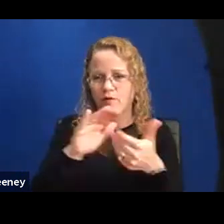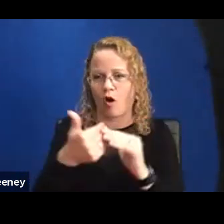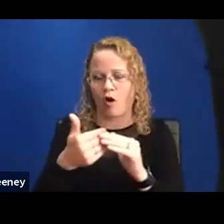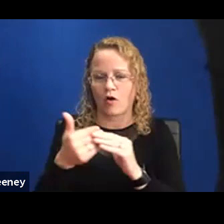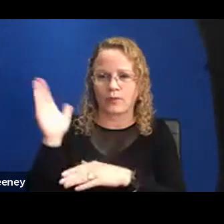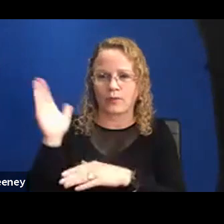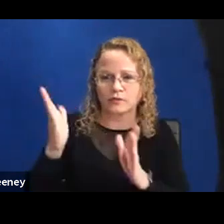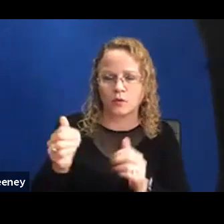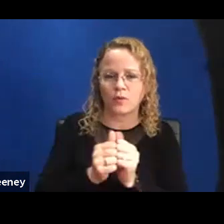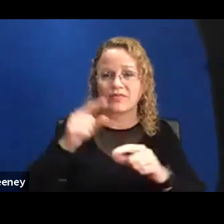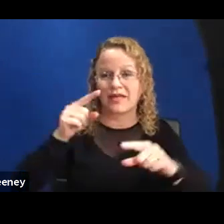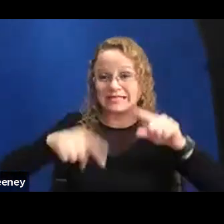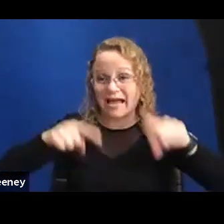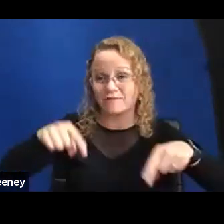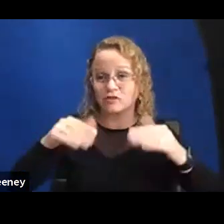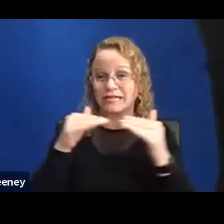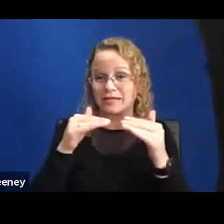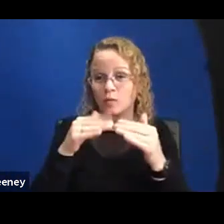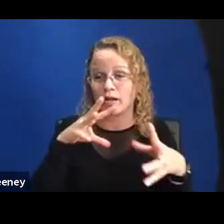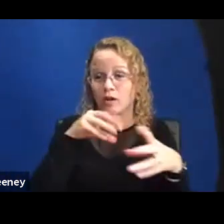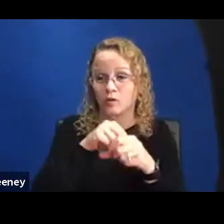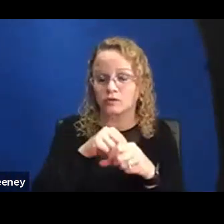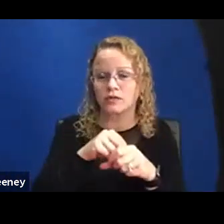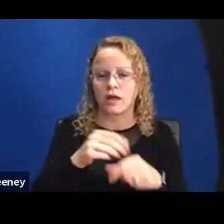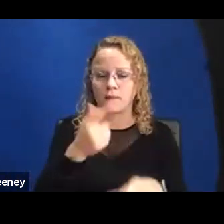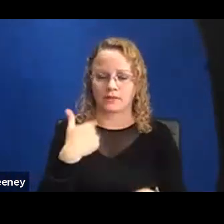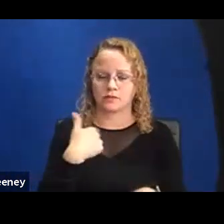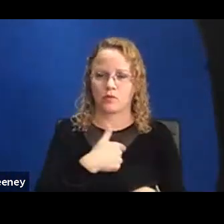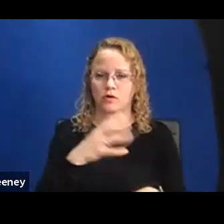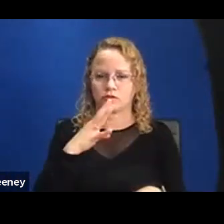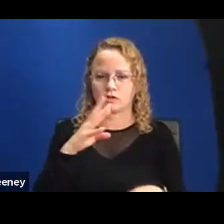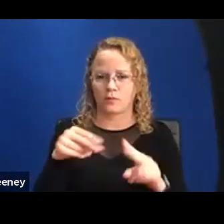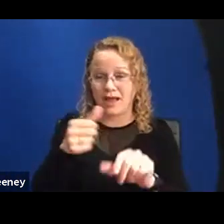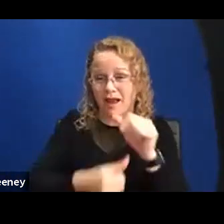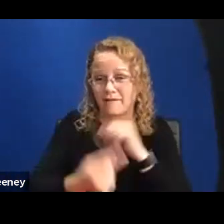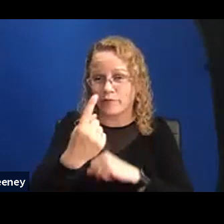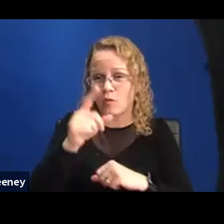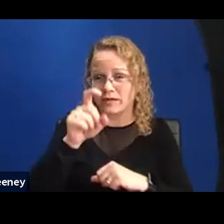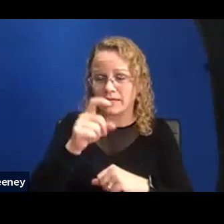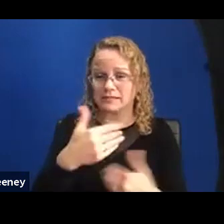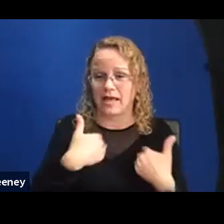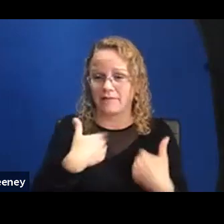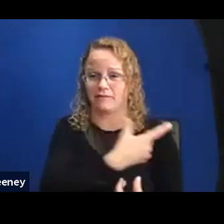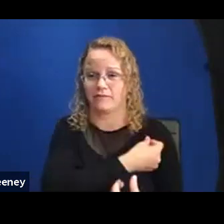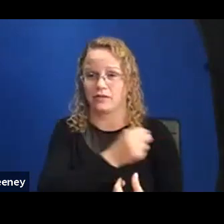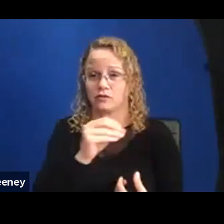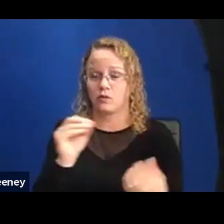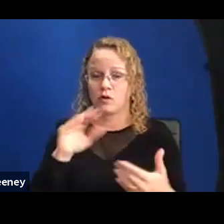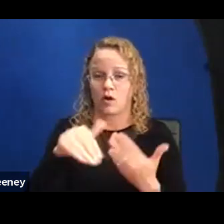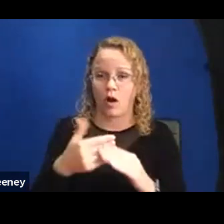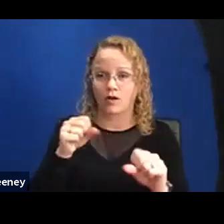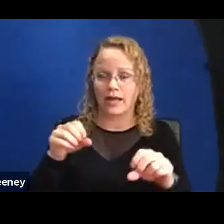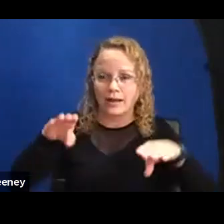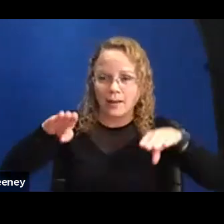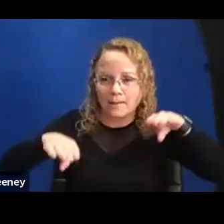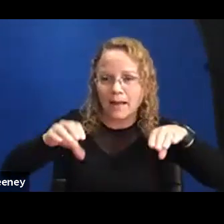with diversity, equity, and inclusion, because we're talking about everyone needs to have the vaccine so that we can all, balance out